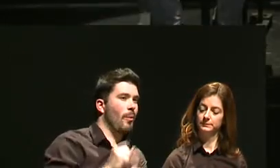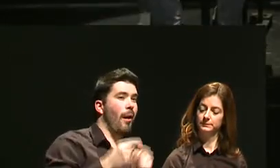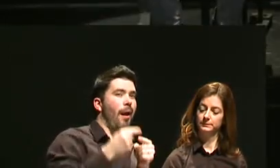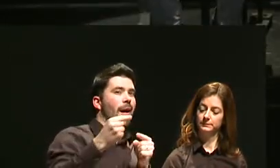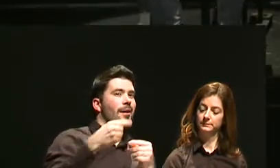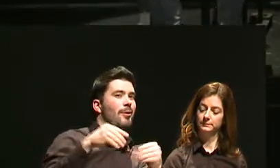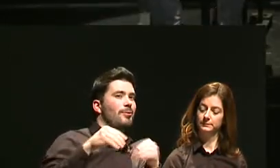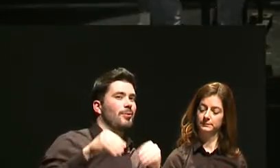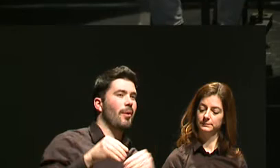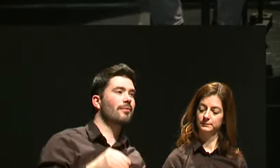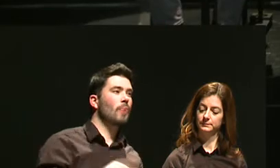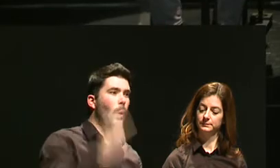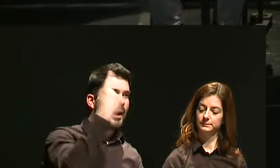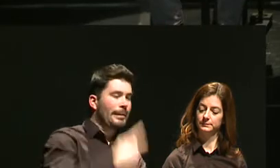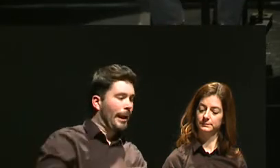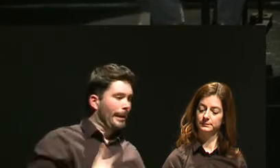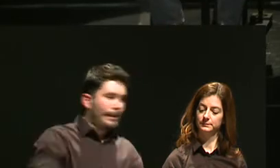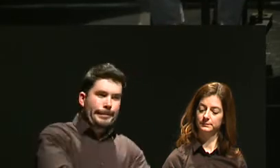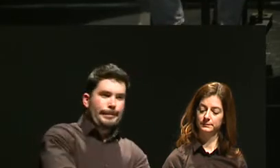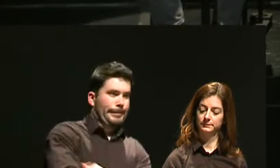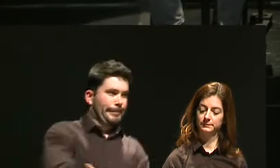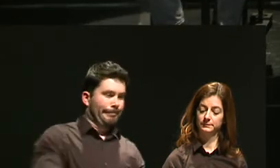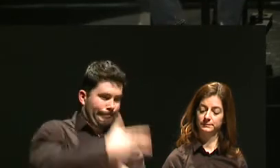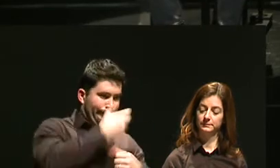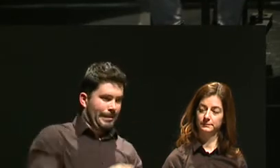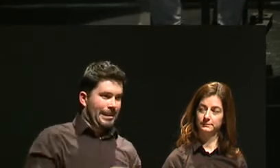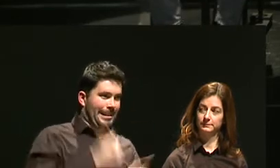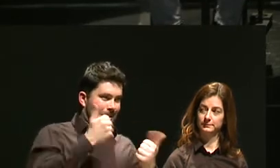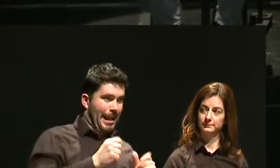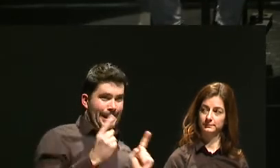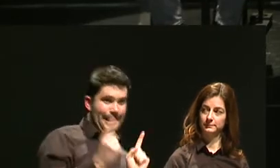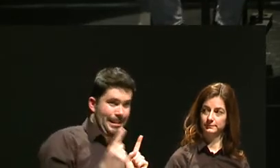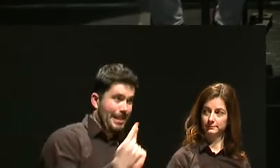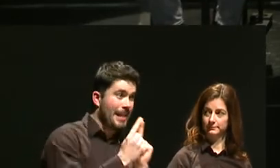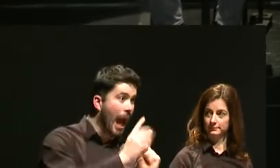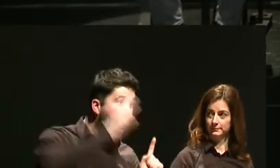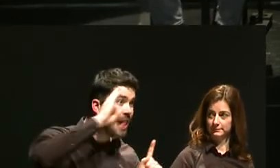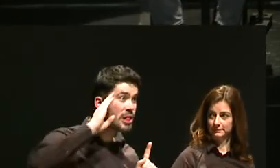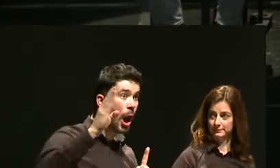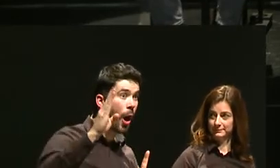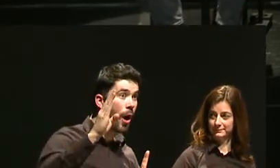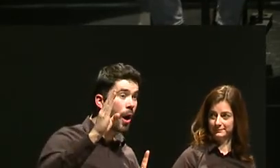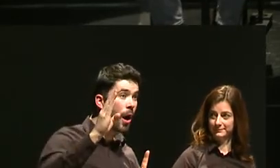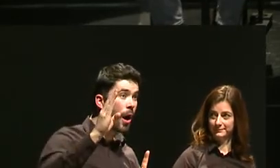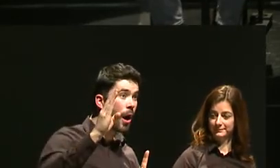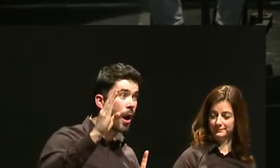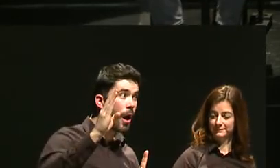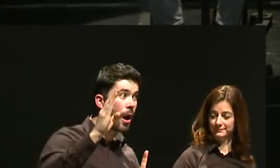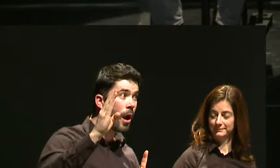door. One day, he gathers all his courage and he says, hello.